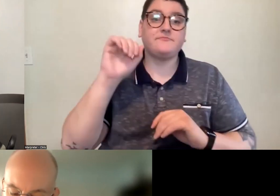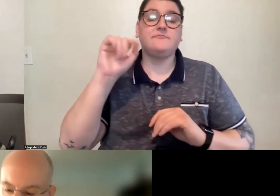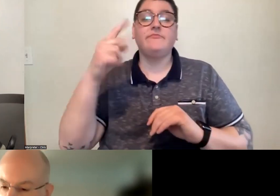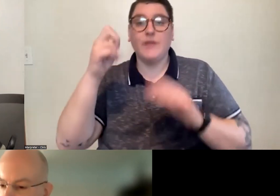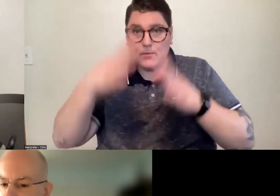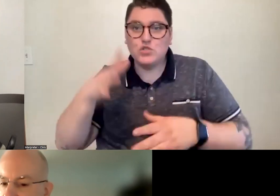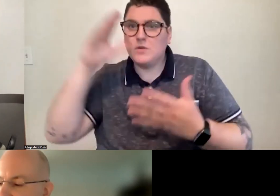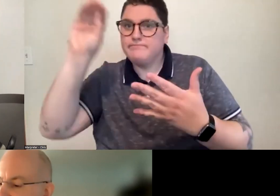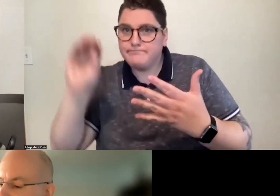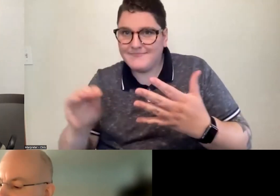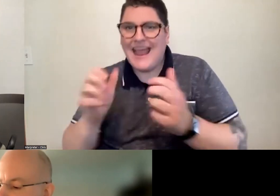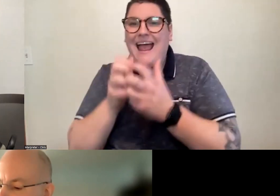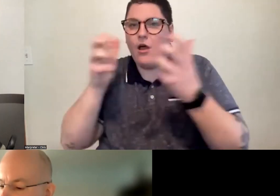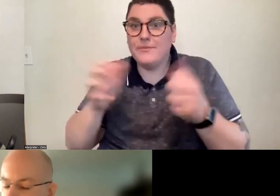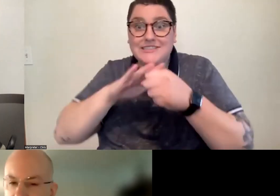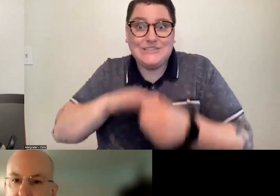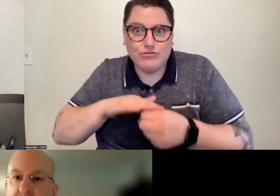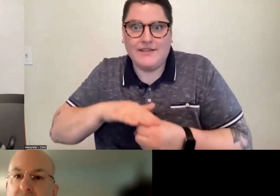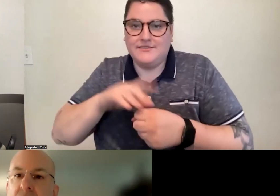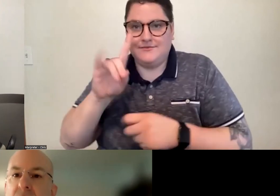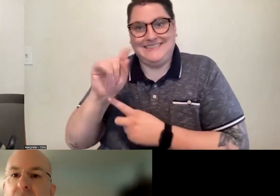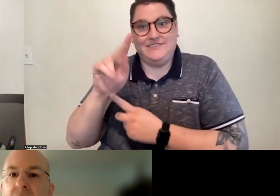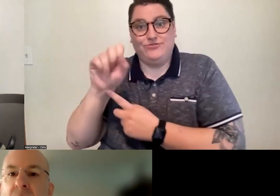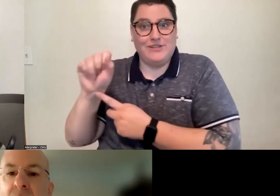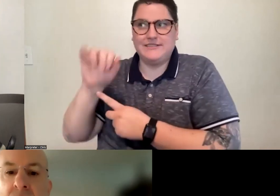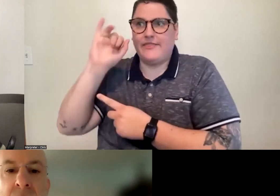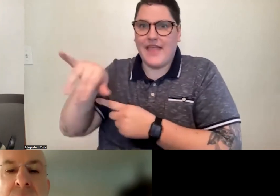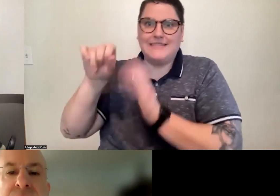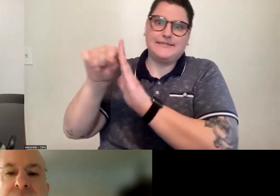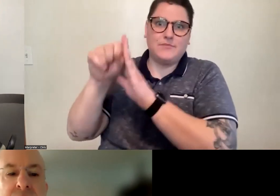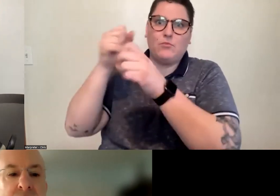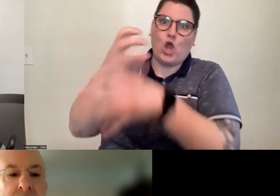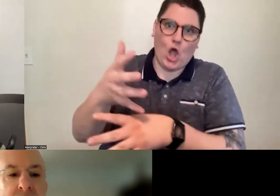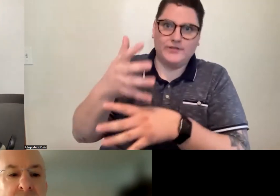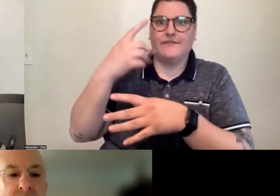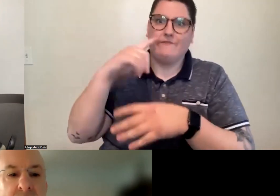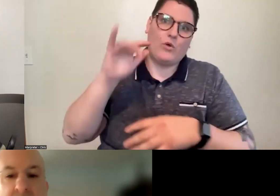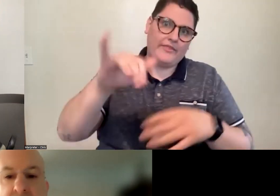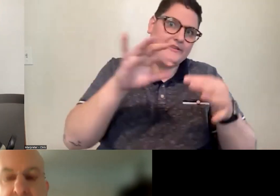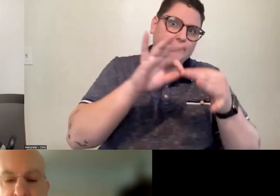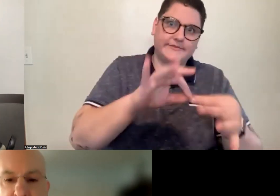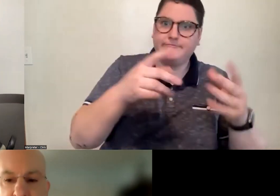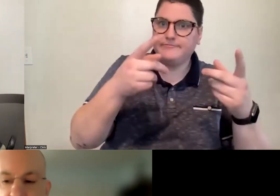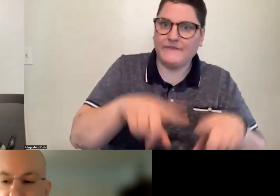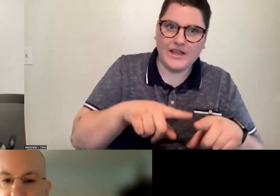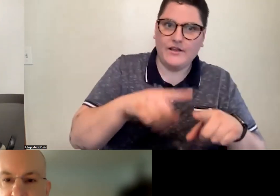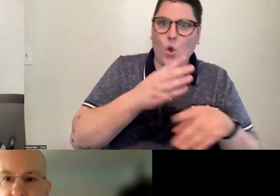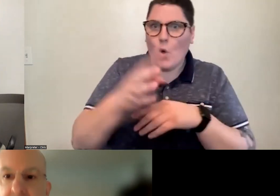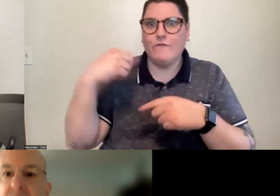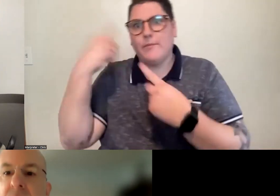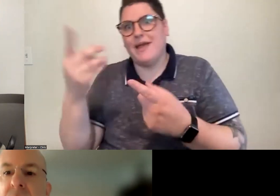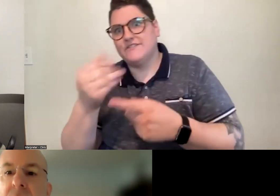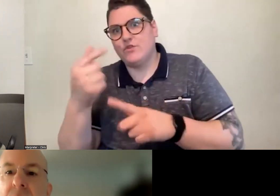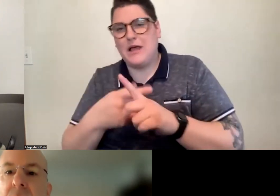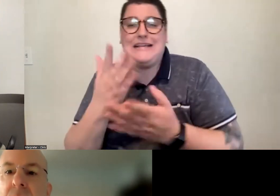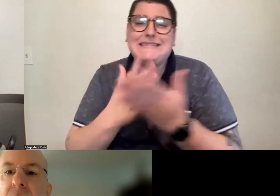how much distress has this particular symptom caused you related to this event over the past month. There are different versions over the past week, over